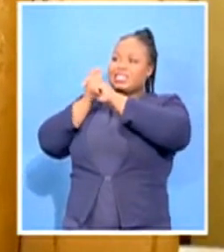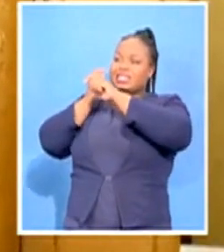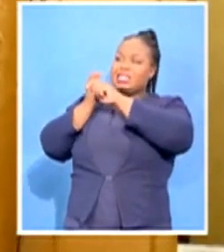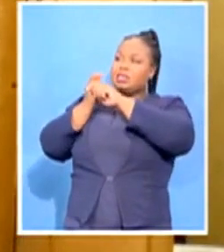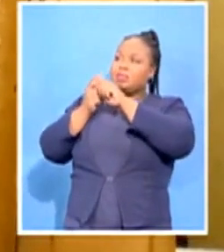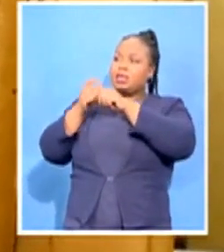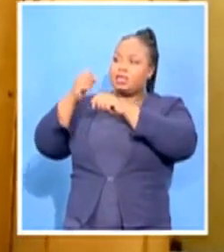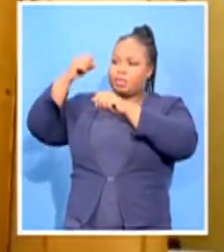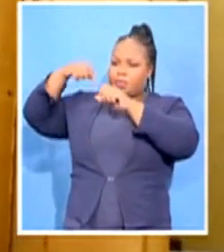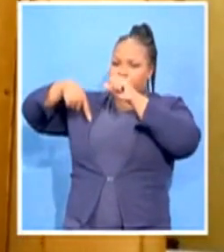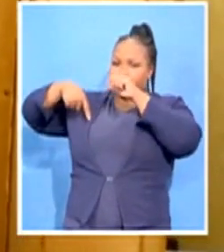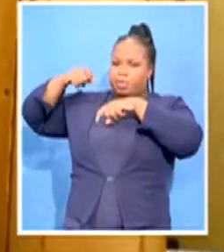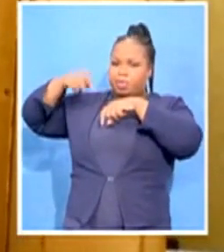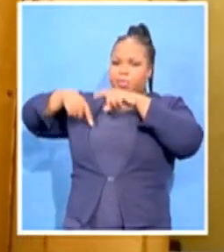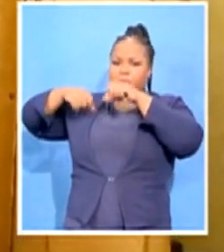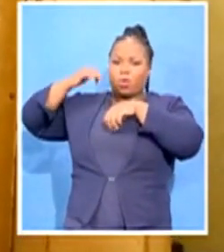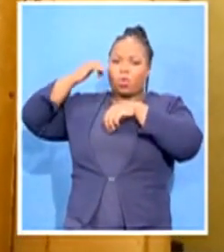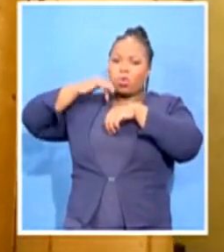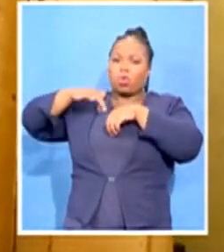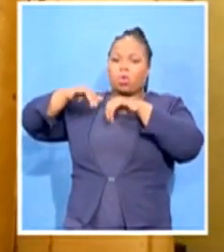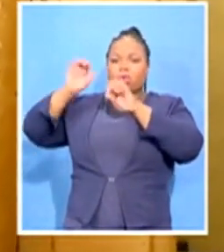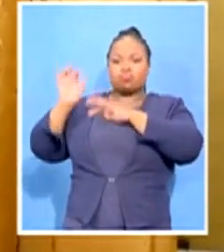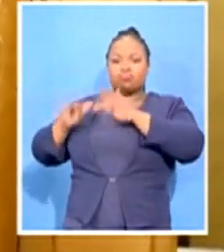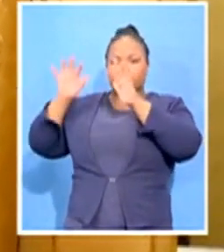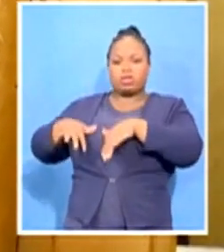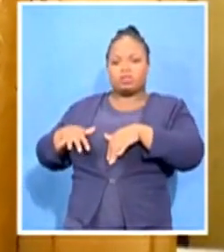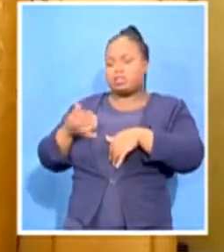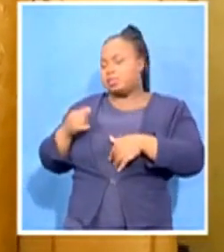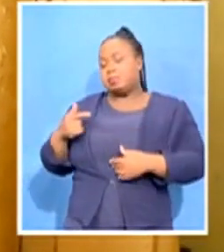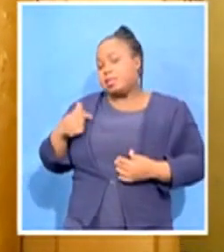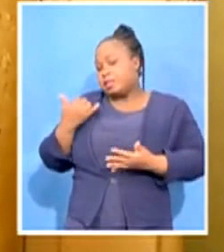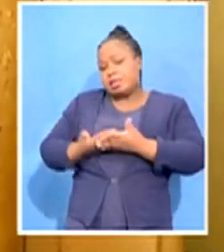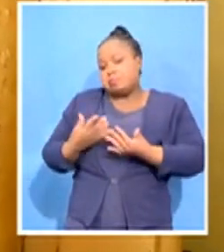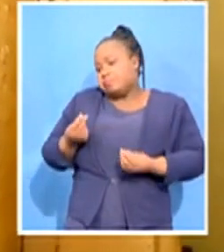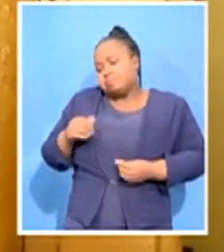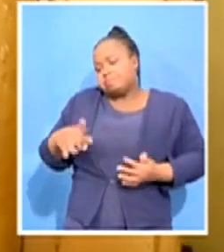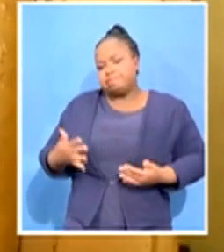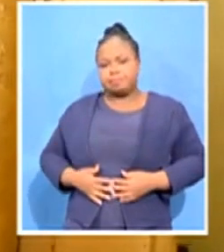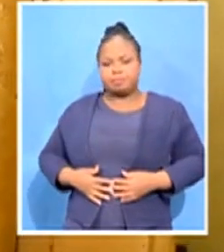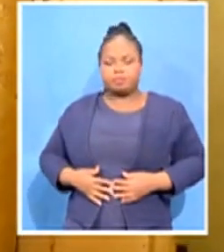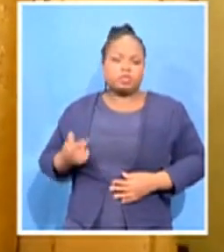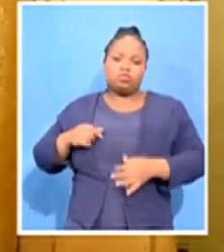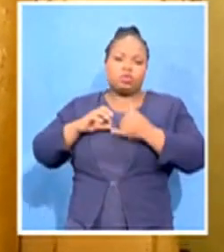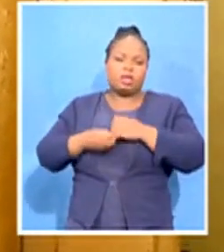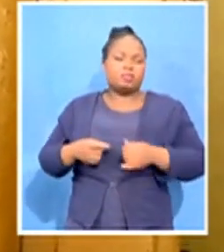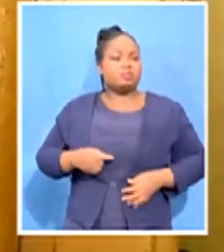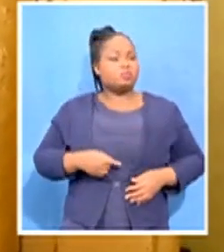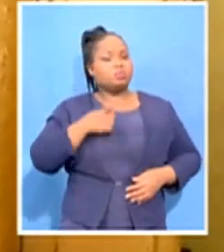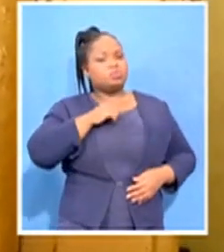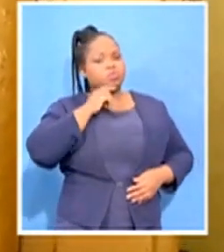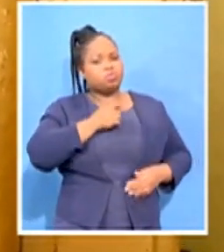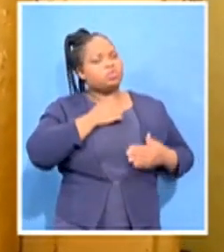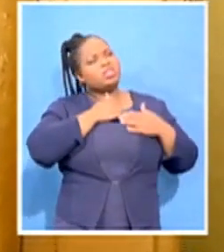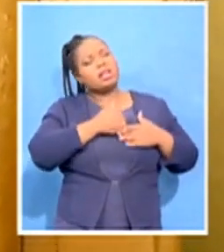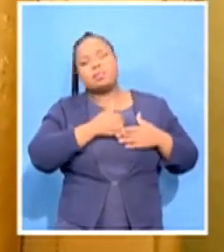I accept it like I don't have much. I try. How to save it? to save it? to save it. And